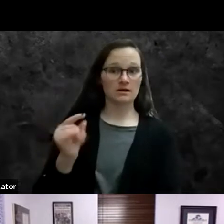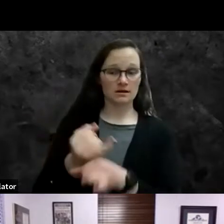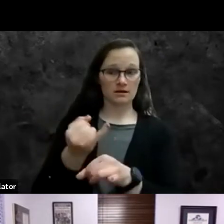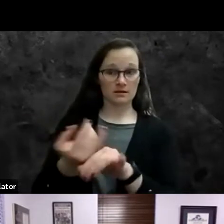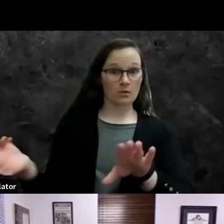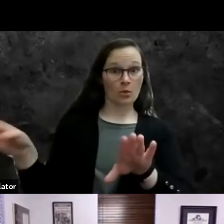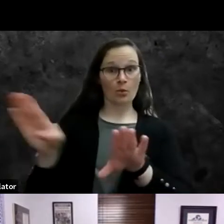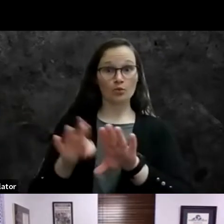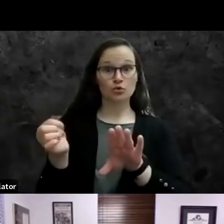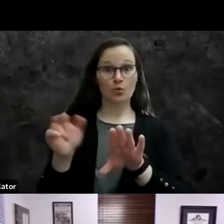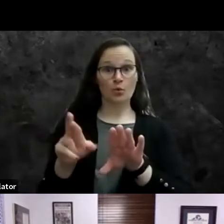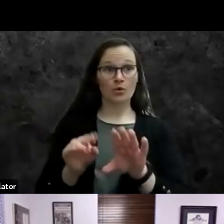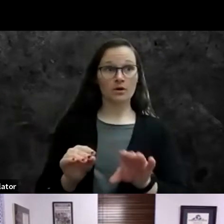telework?